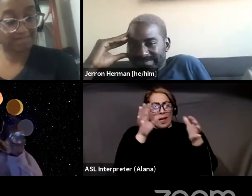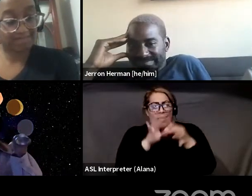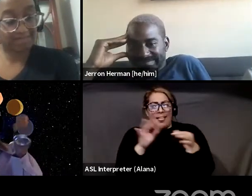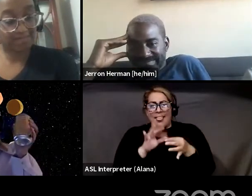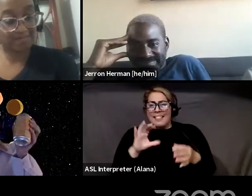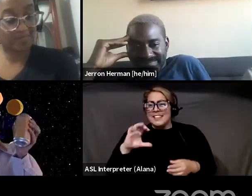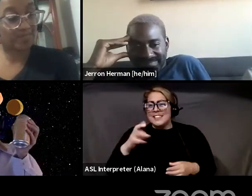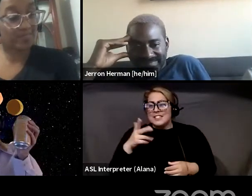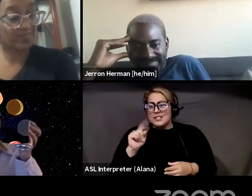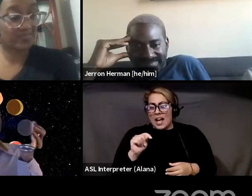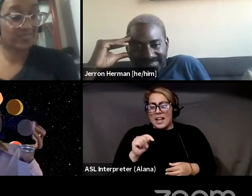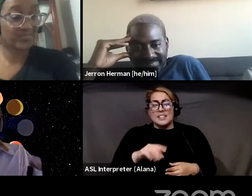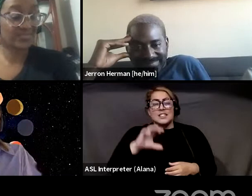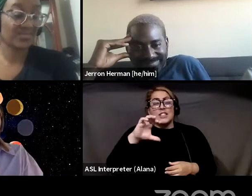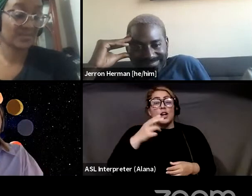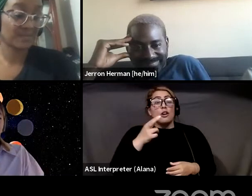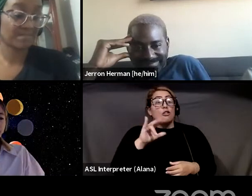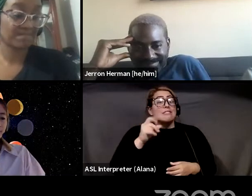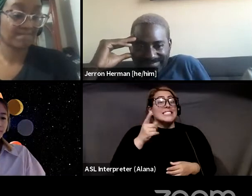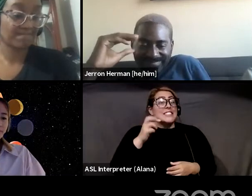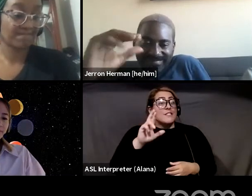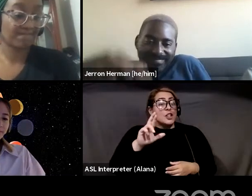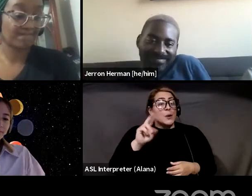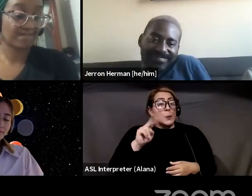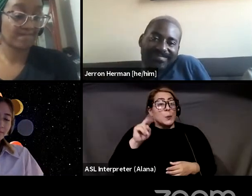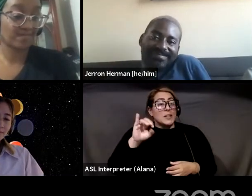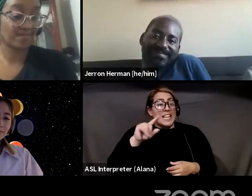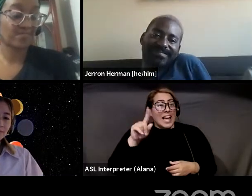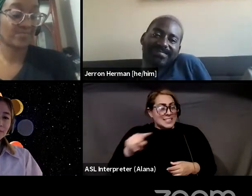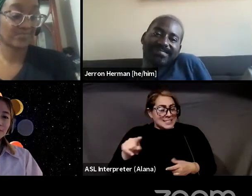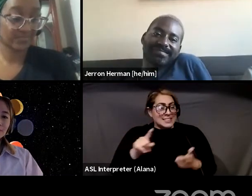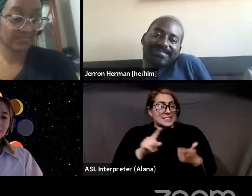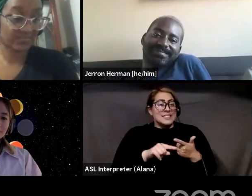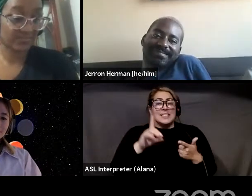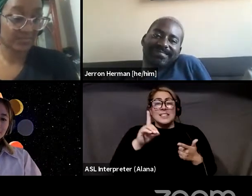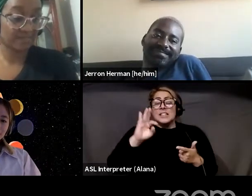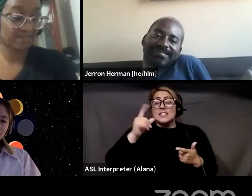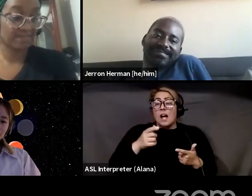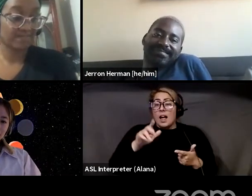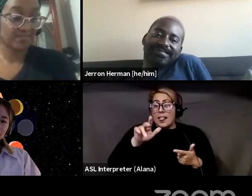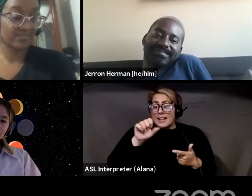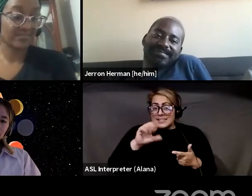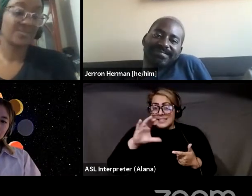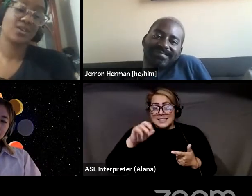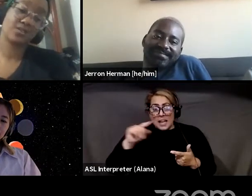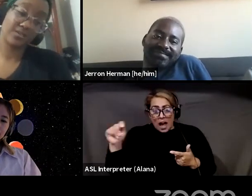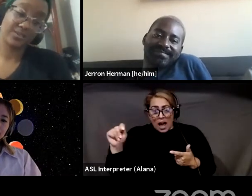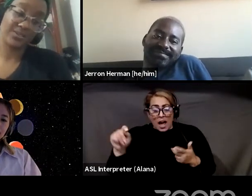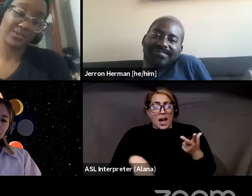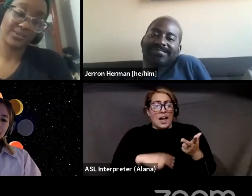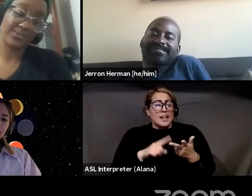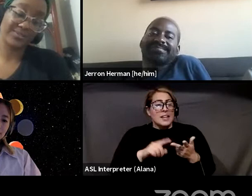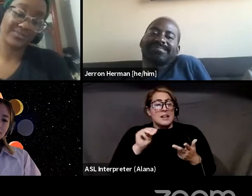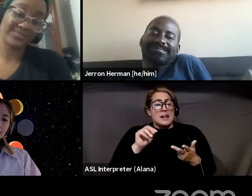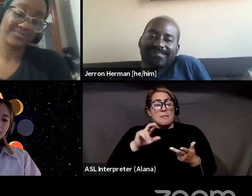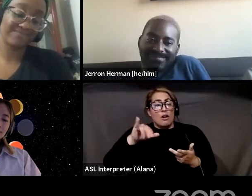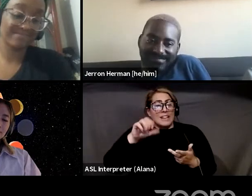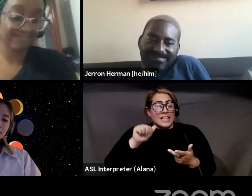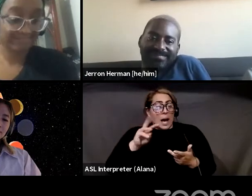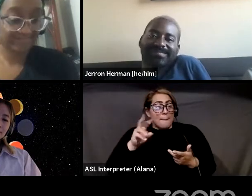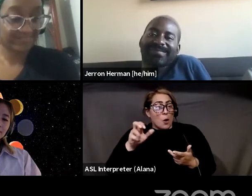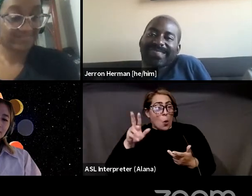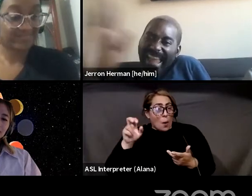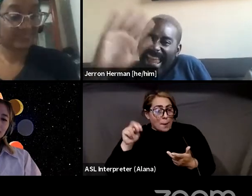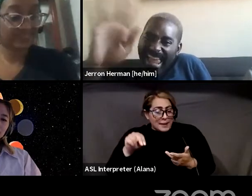You know, Christopher Nunez, Douglas Scott, Elizabeth Motley, Maria Bauman, Victoria Marks,